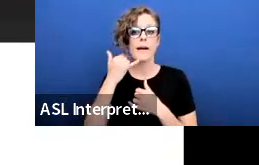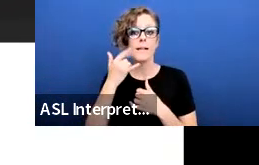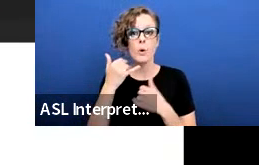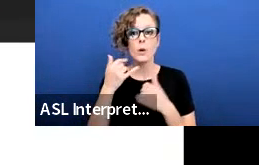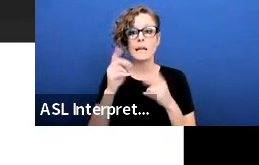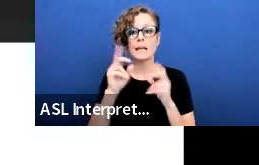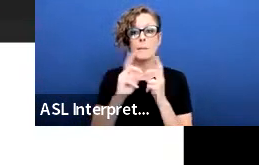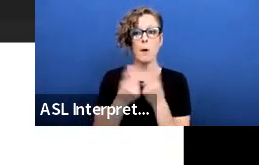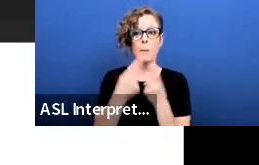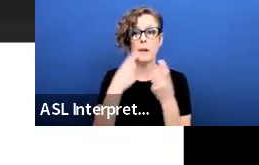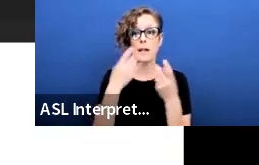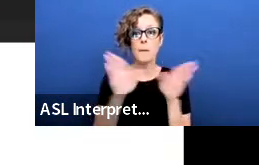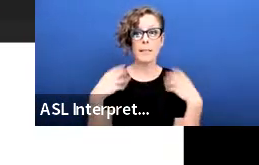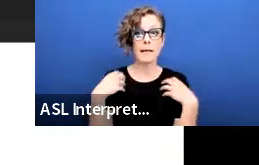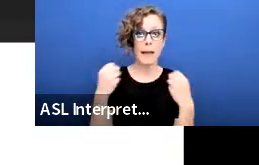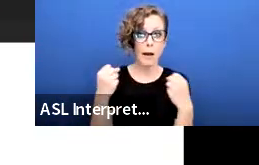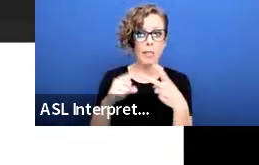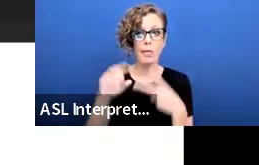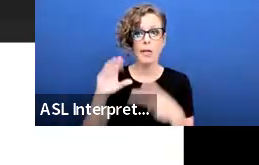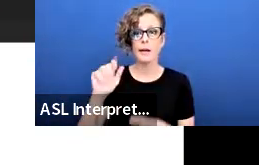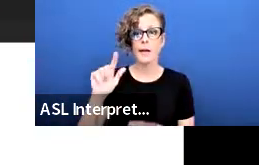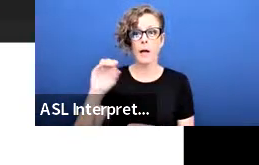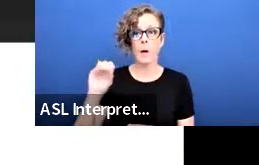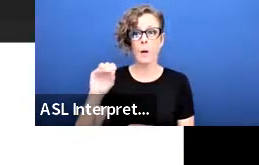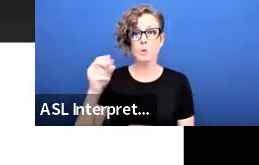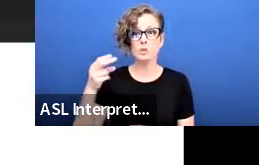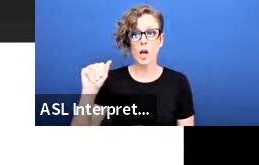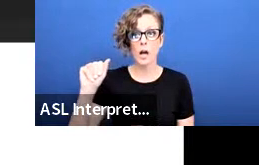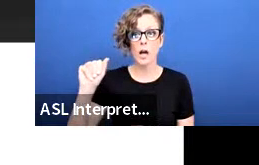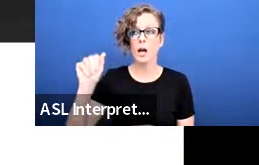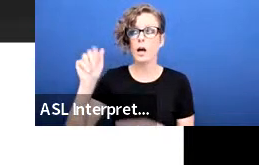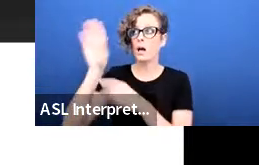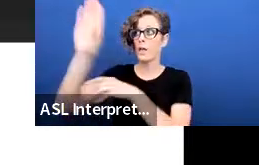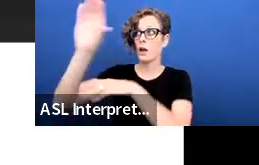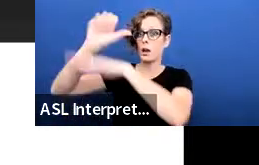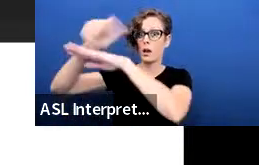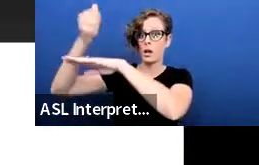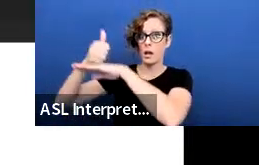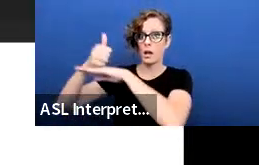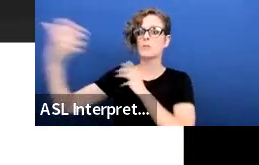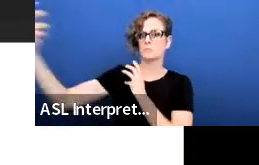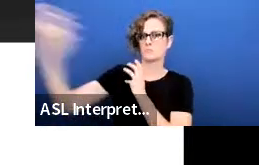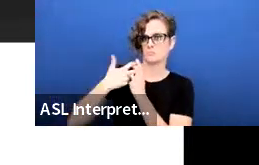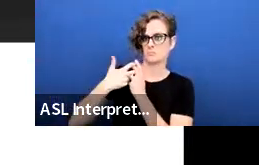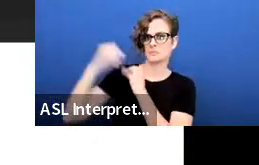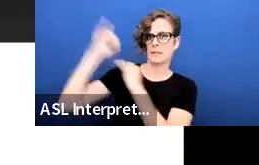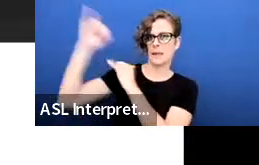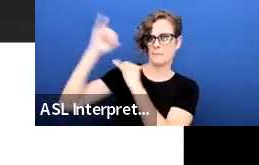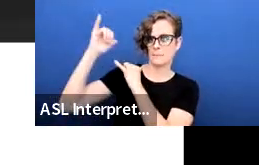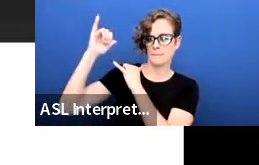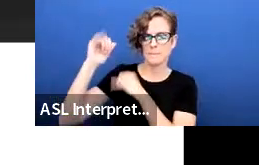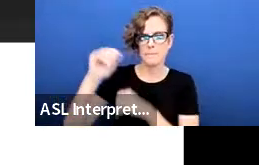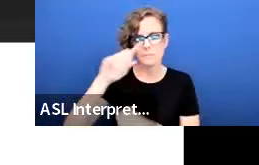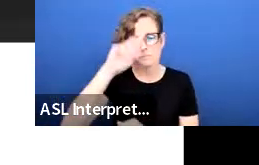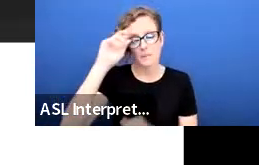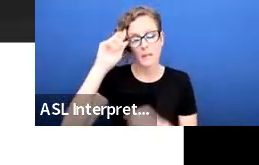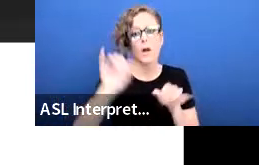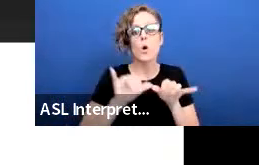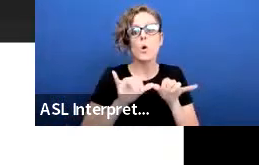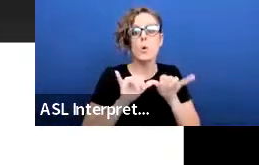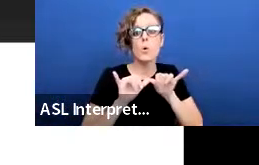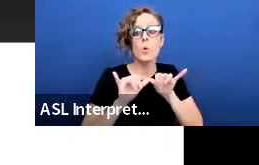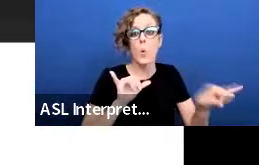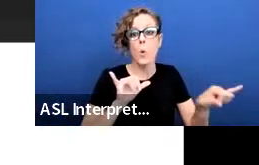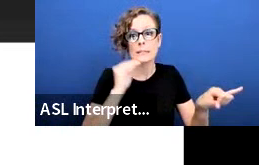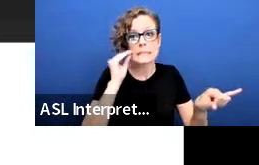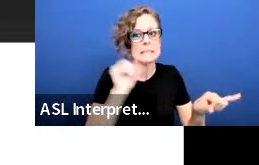Cal OSHA. Quarantine is not required except in some high-risk settings, but in